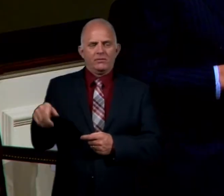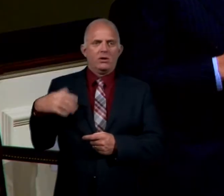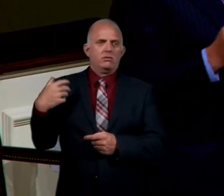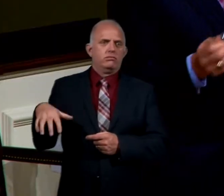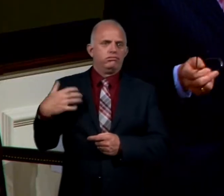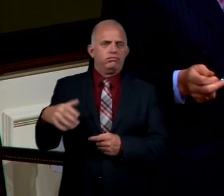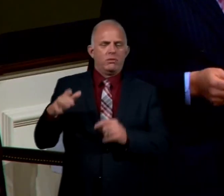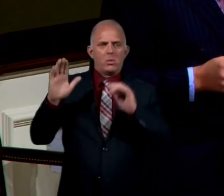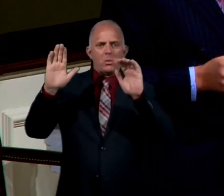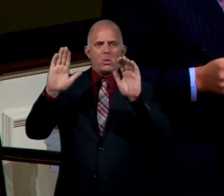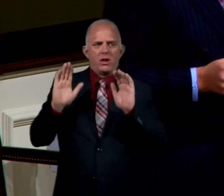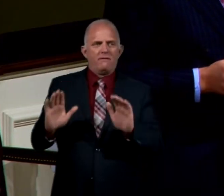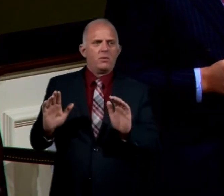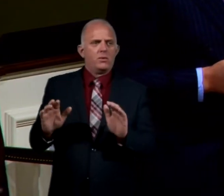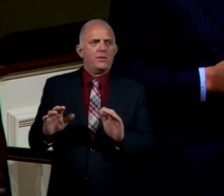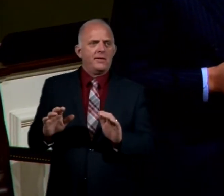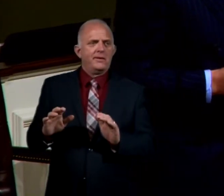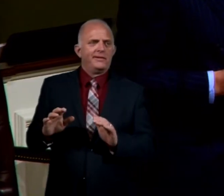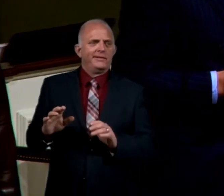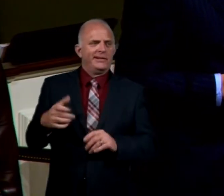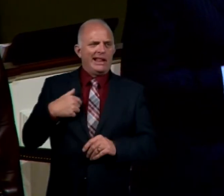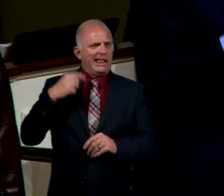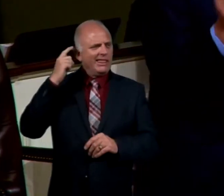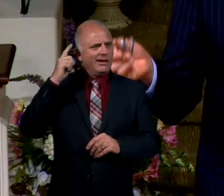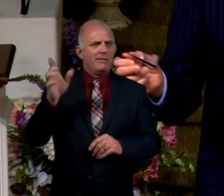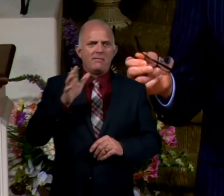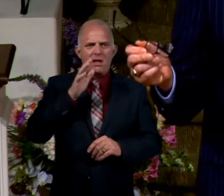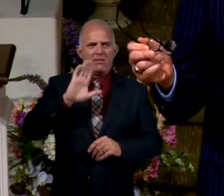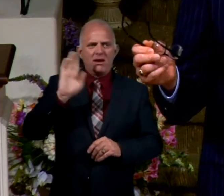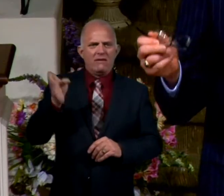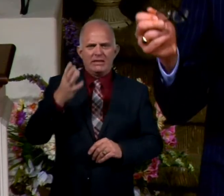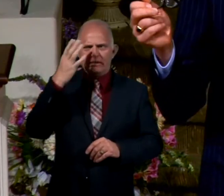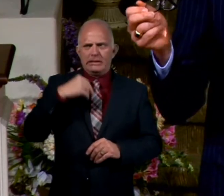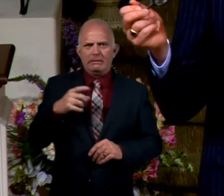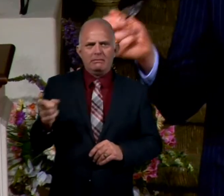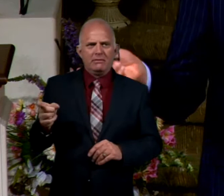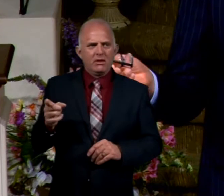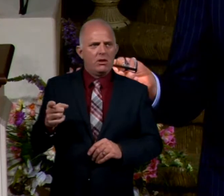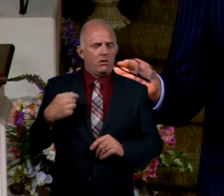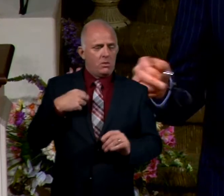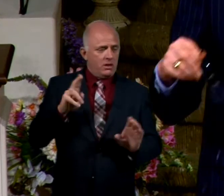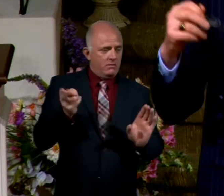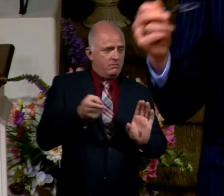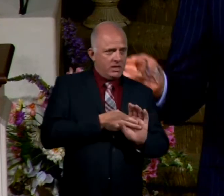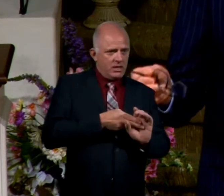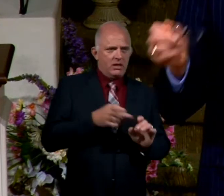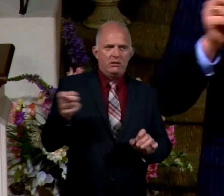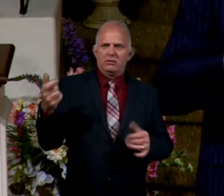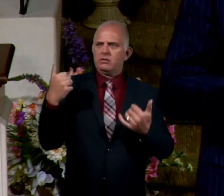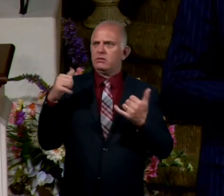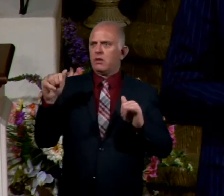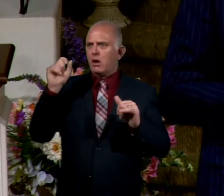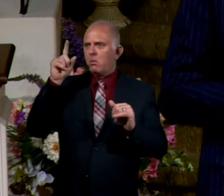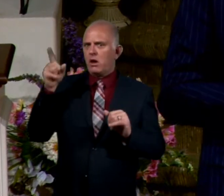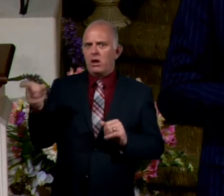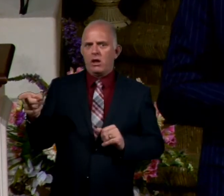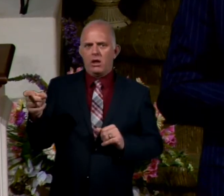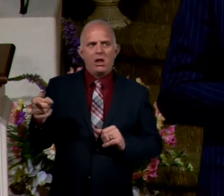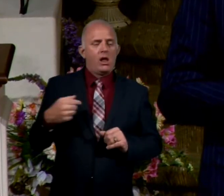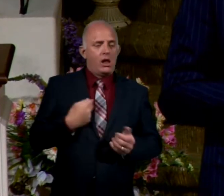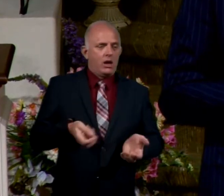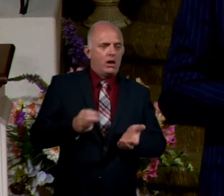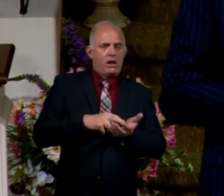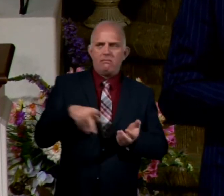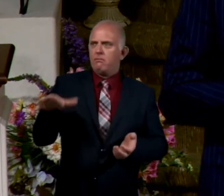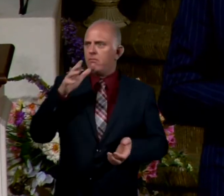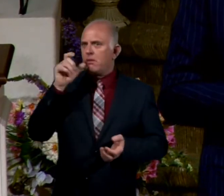mom. I used to think my mom didn't sleep. She used to be up when I went to sleep, and then she was always up before I woke up.